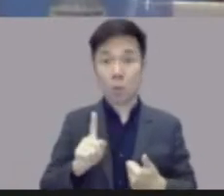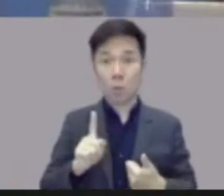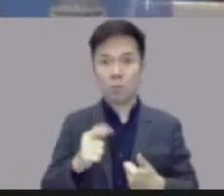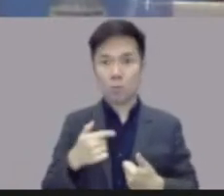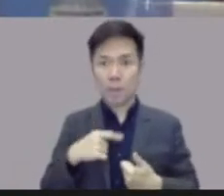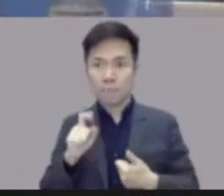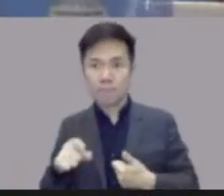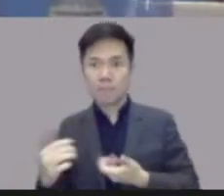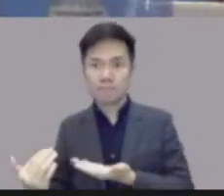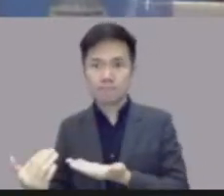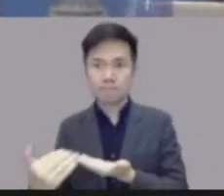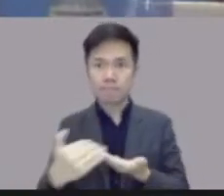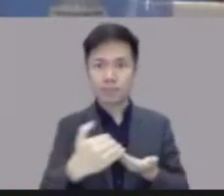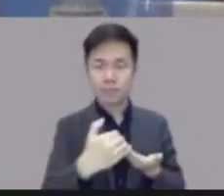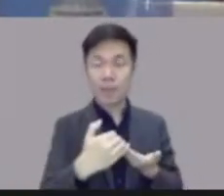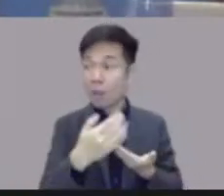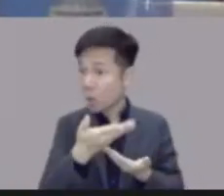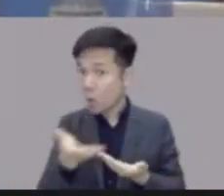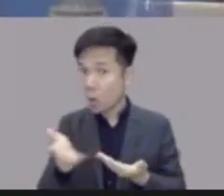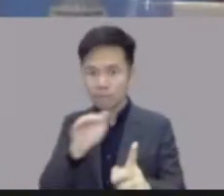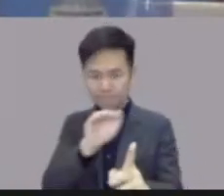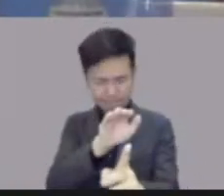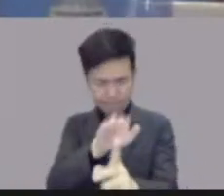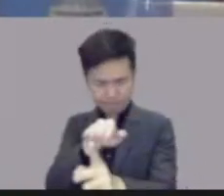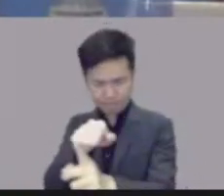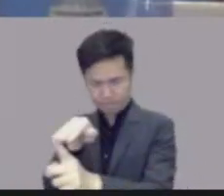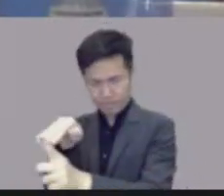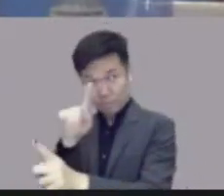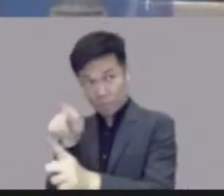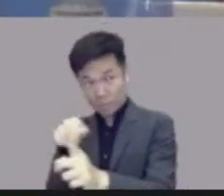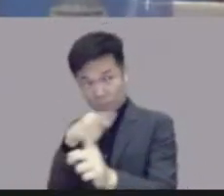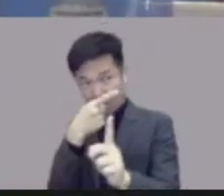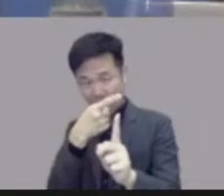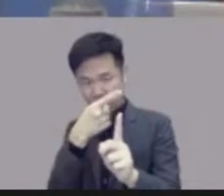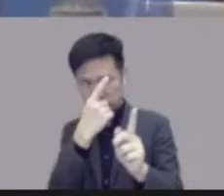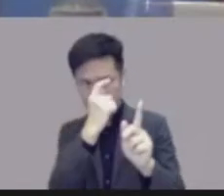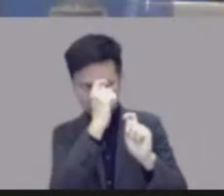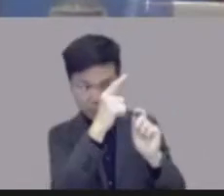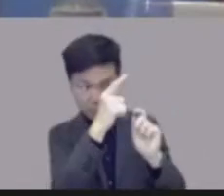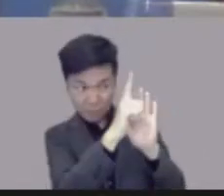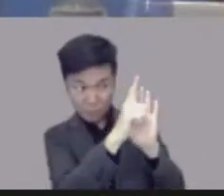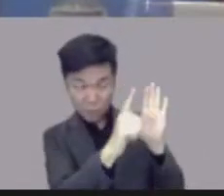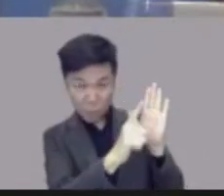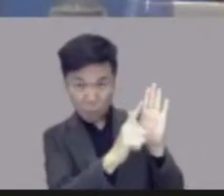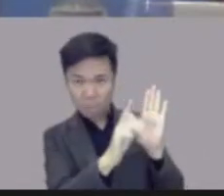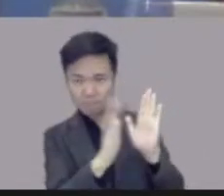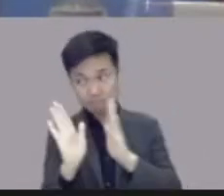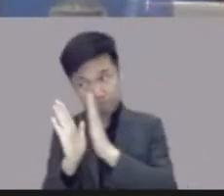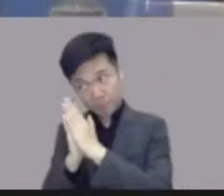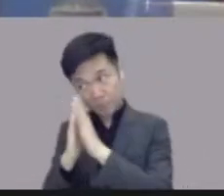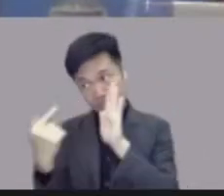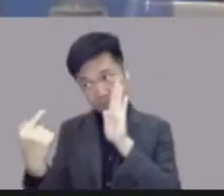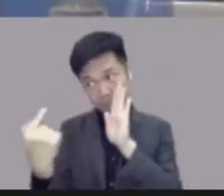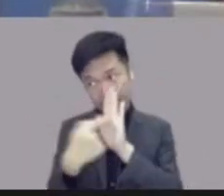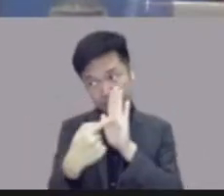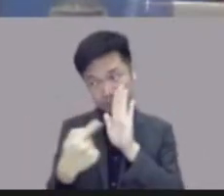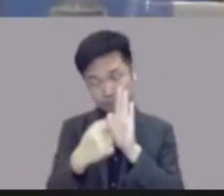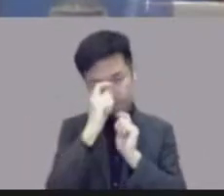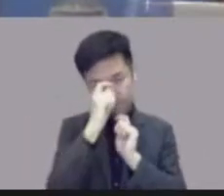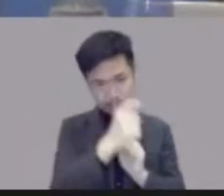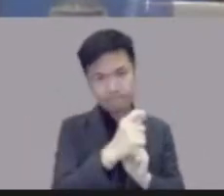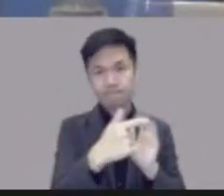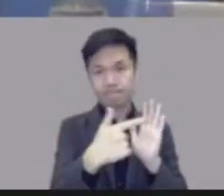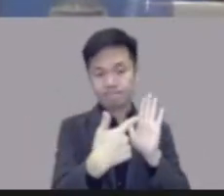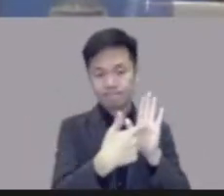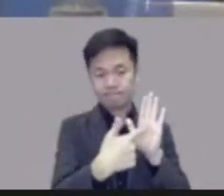respect for international law and the protection and promotion of Human Rights with the adoption of the general assembly resolution on the right to safe